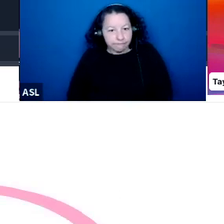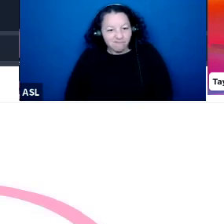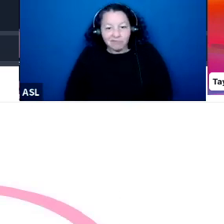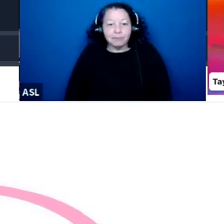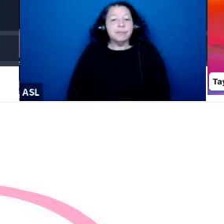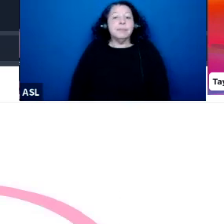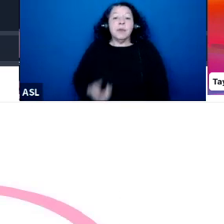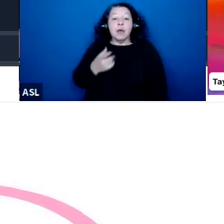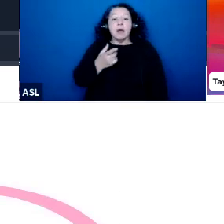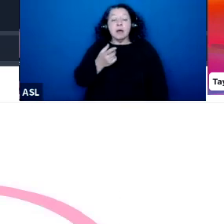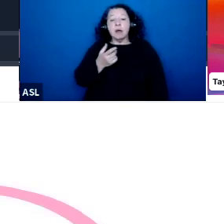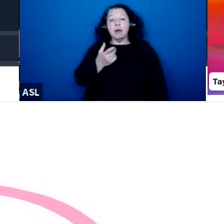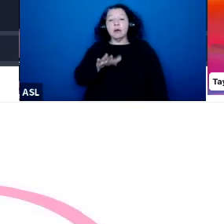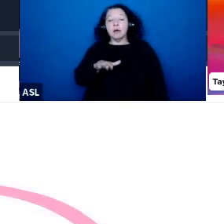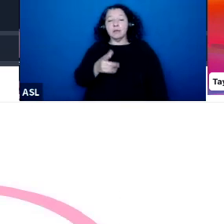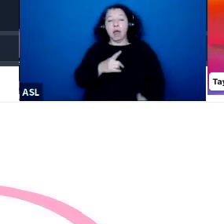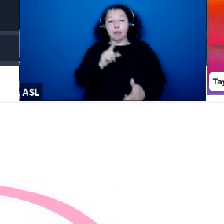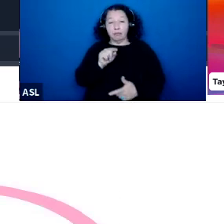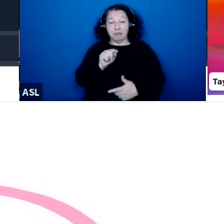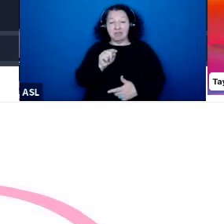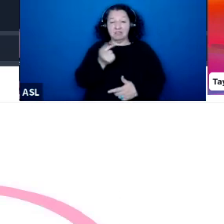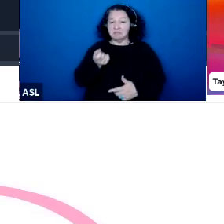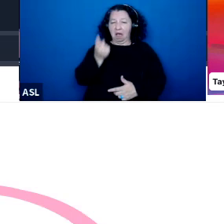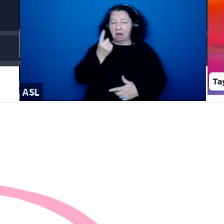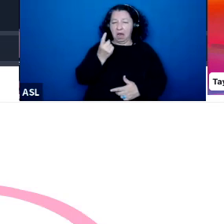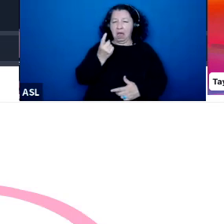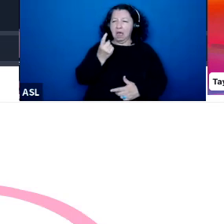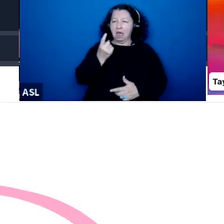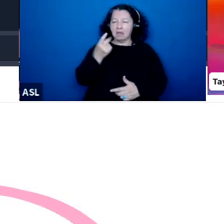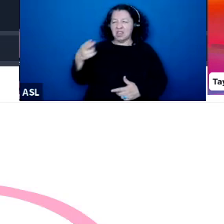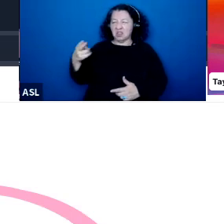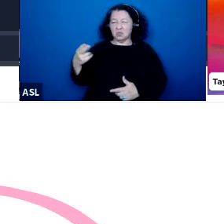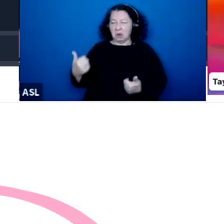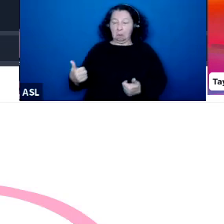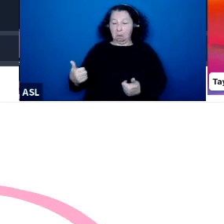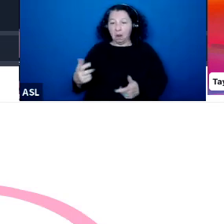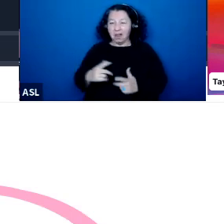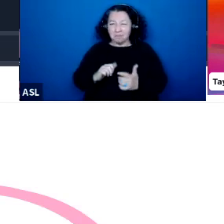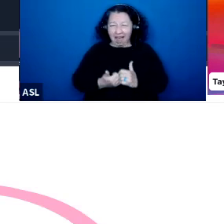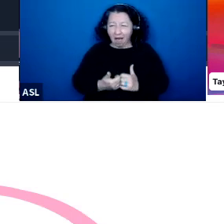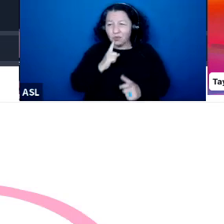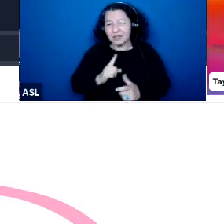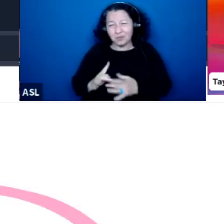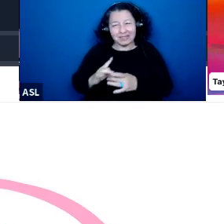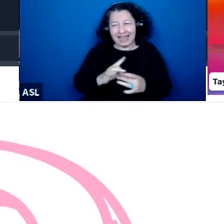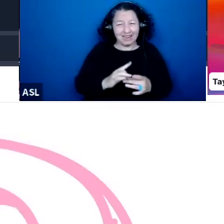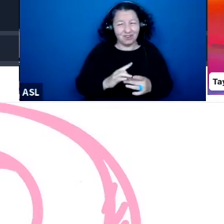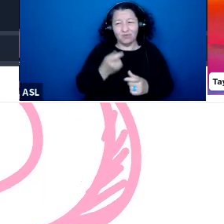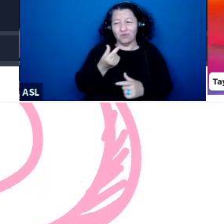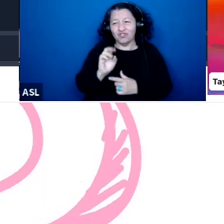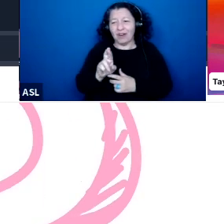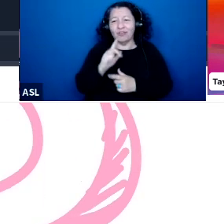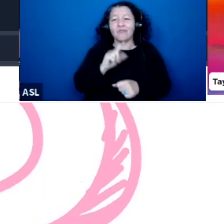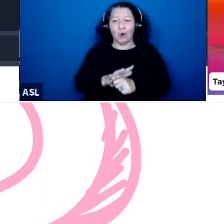And then we land on this, okay, I get it. The history is great, but what does it actually have to do with gender